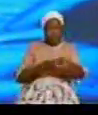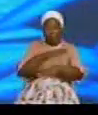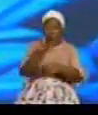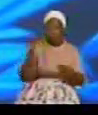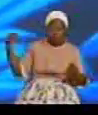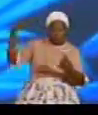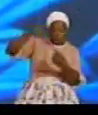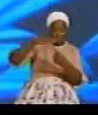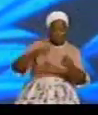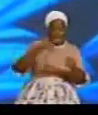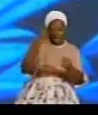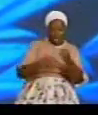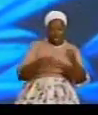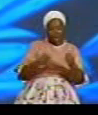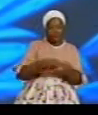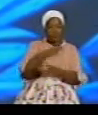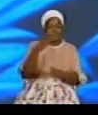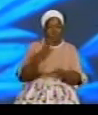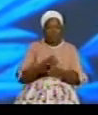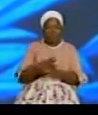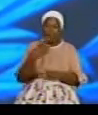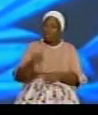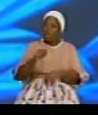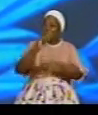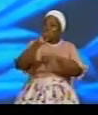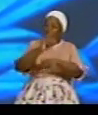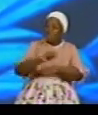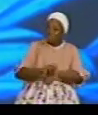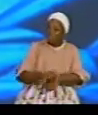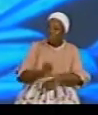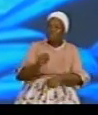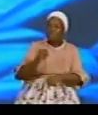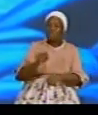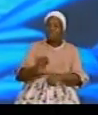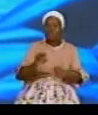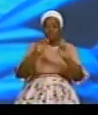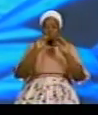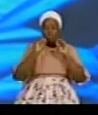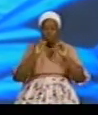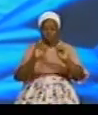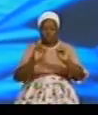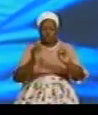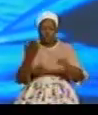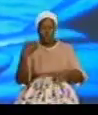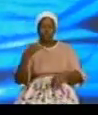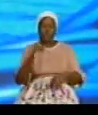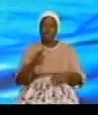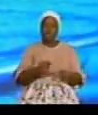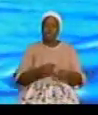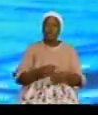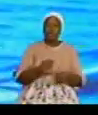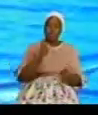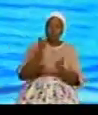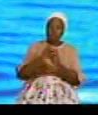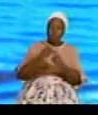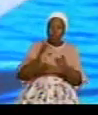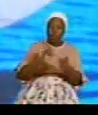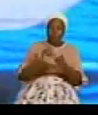the end of the world. The traditions taught by word or by